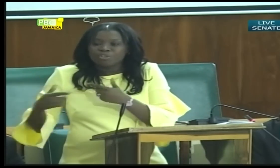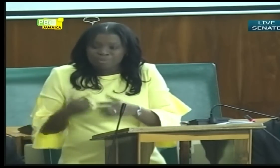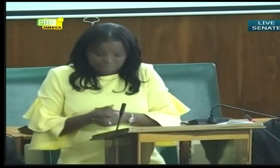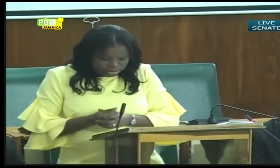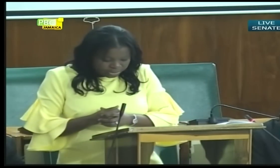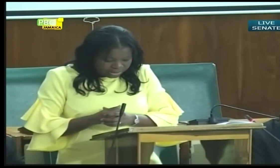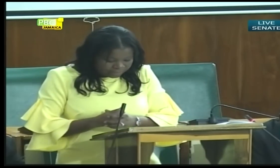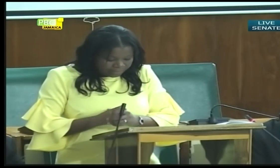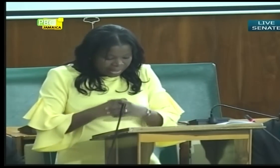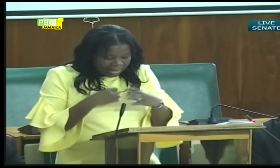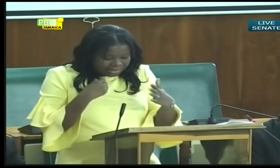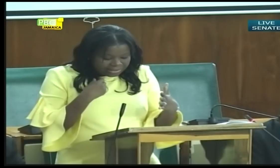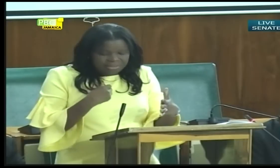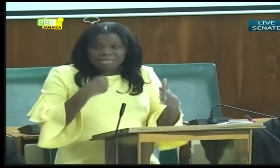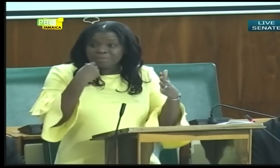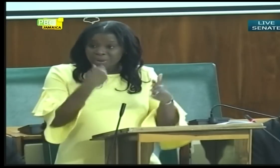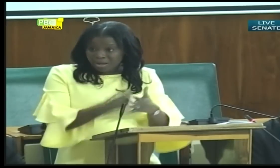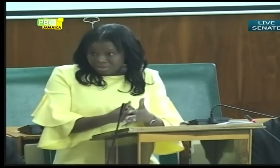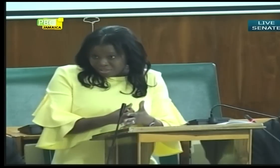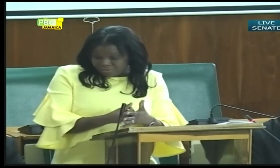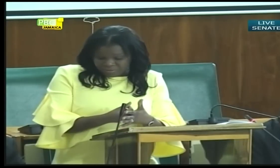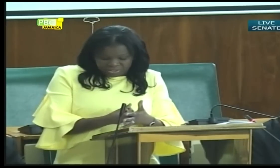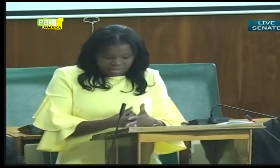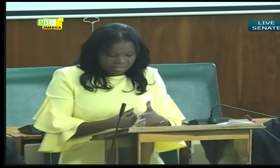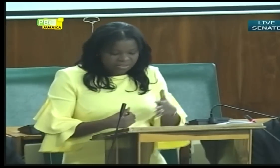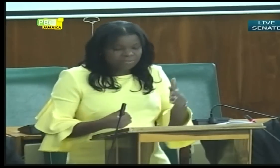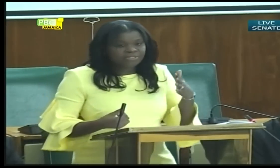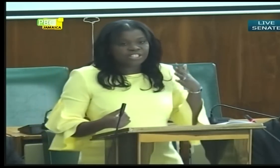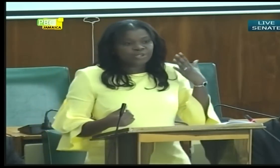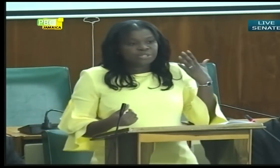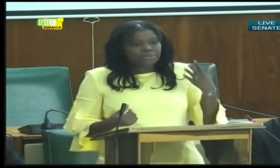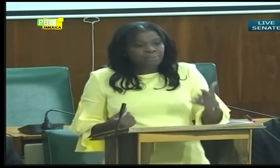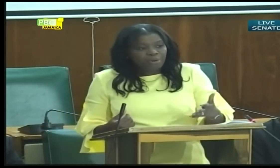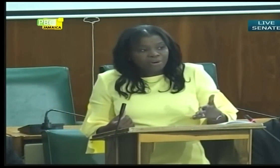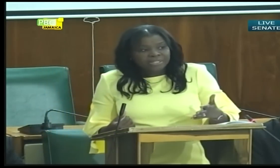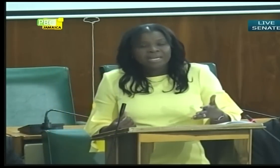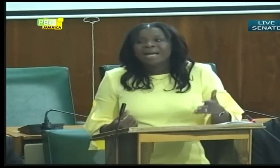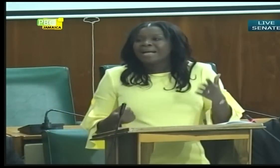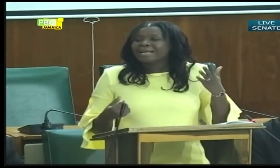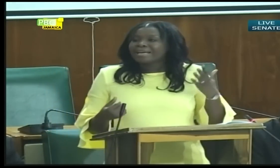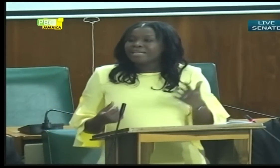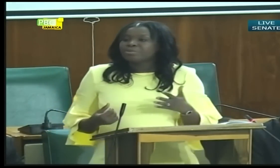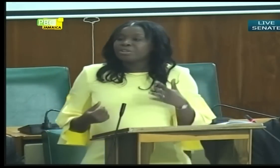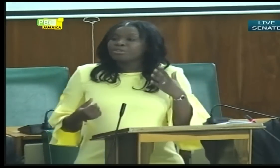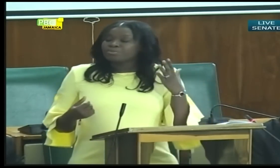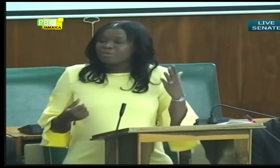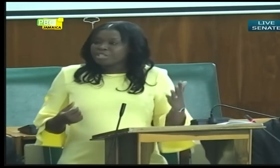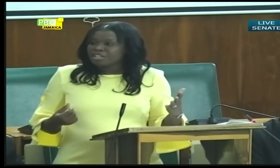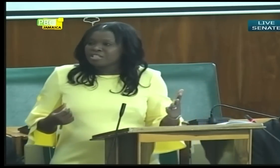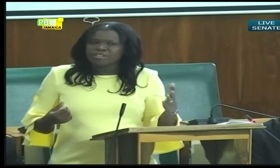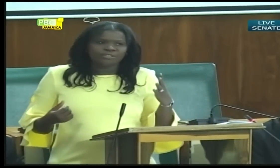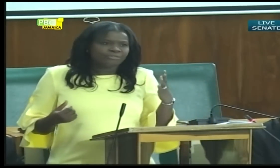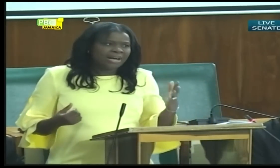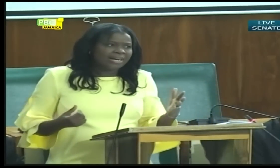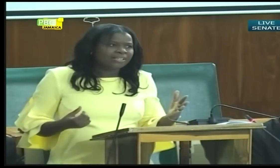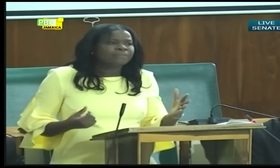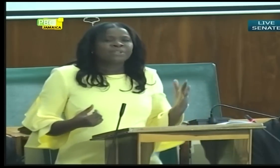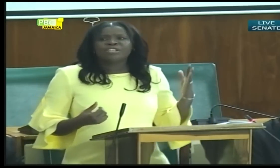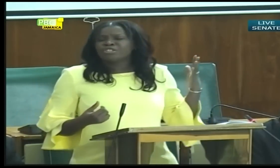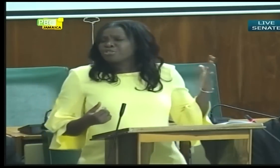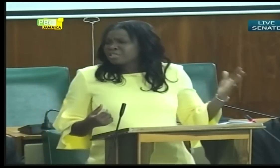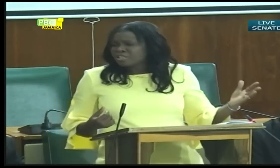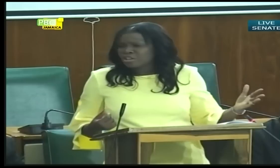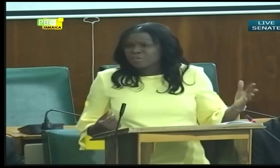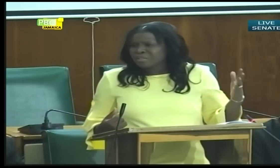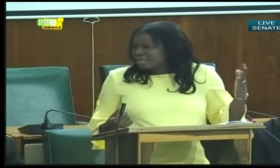rule of perpetuity, and it is a positive provision. It is a provision that we support, again, it's one of those provisions that you find in